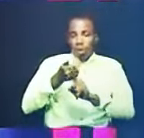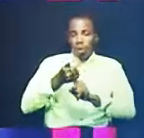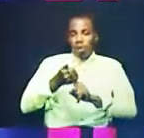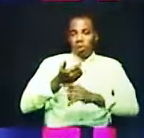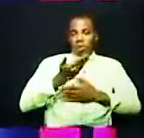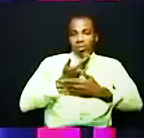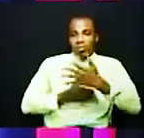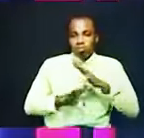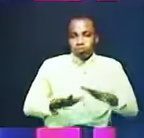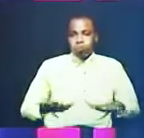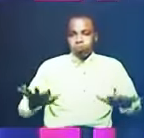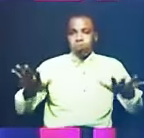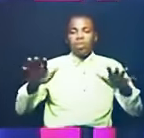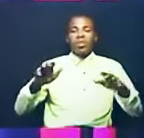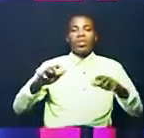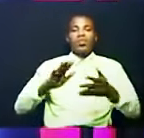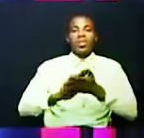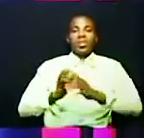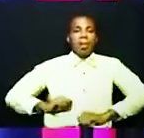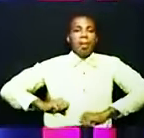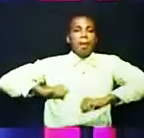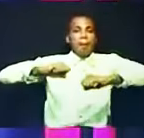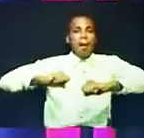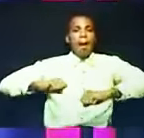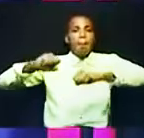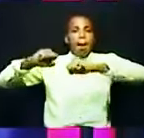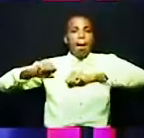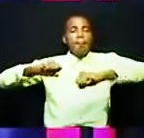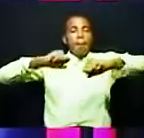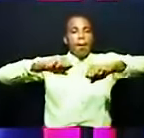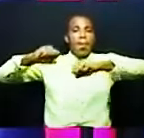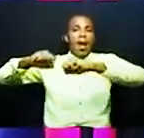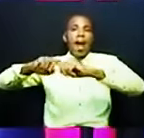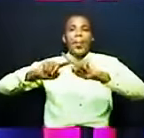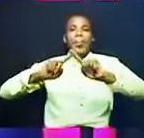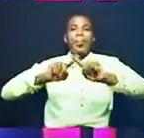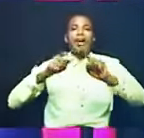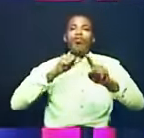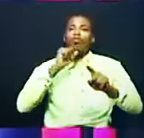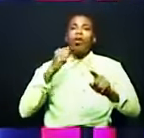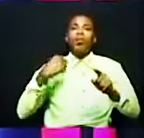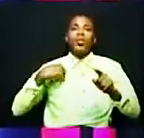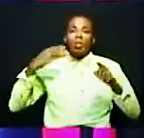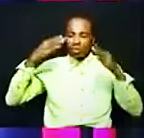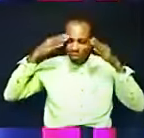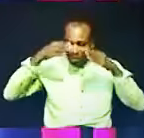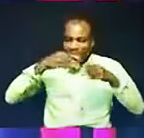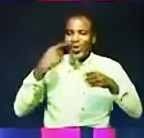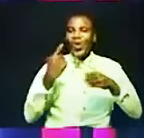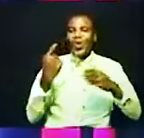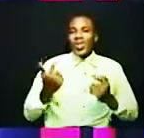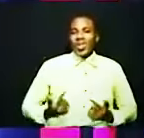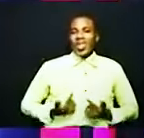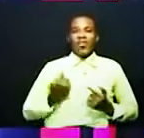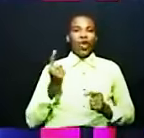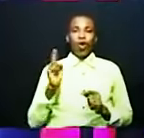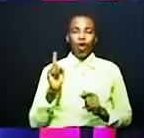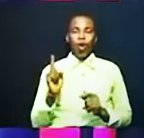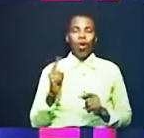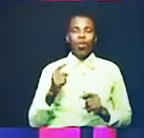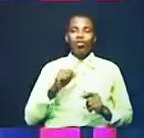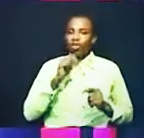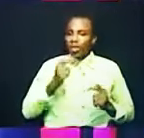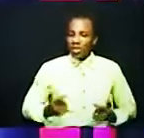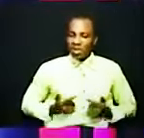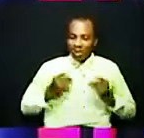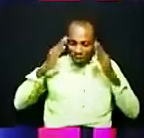who are from the root of Jonathan Edwards and they will continue to climb. Now what you are trying to know me chile muse and ya baby or koko do ya nam pempen